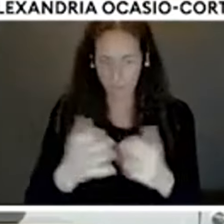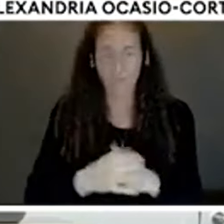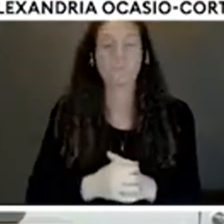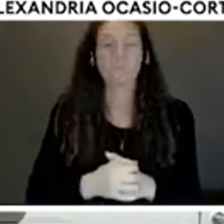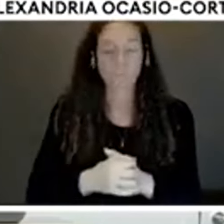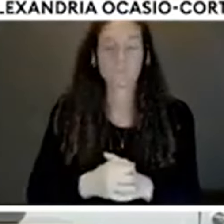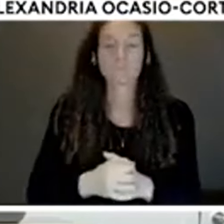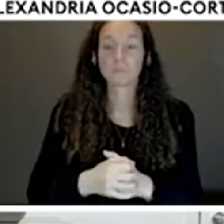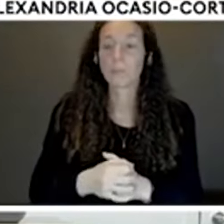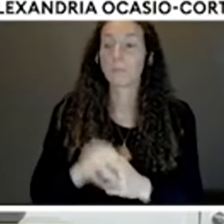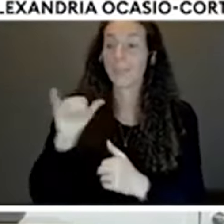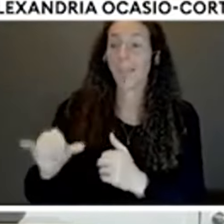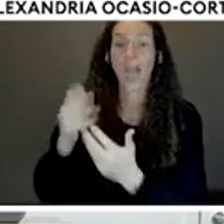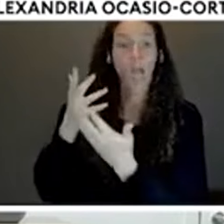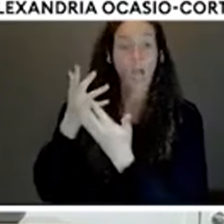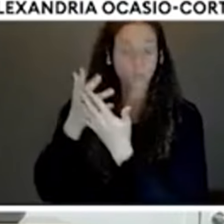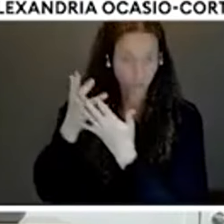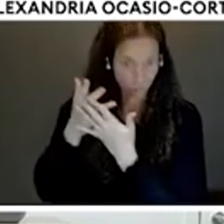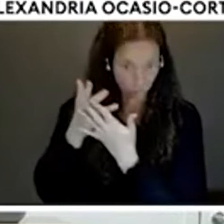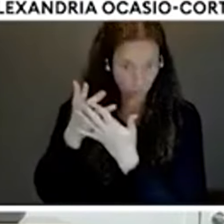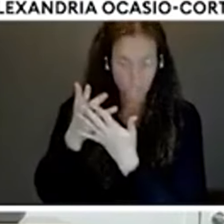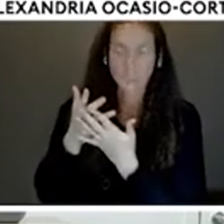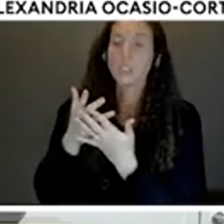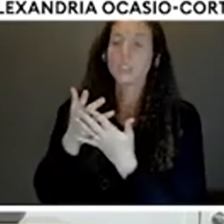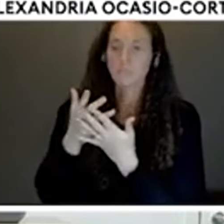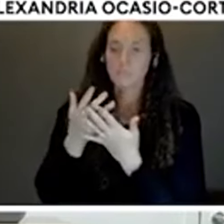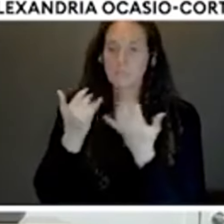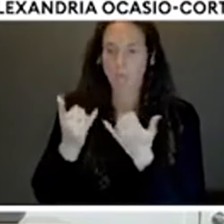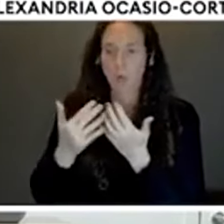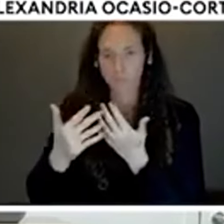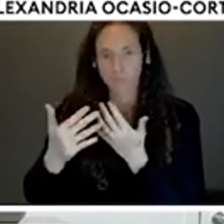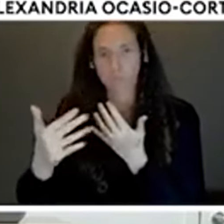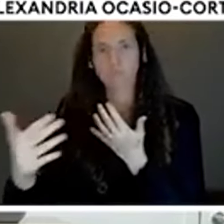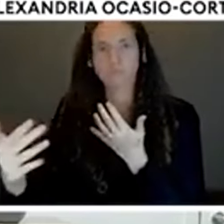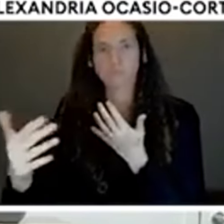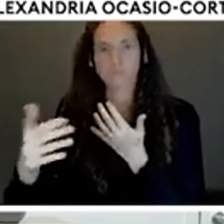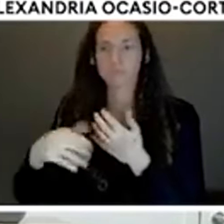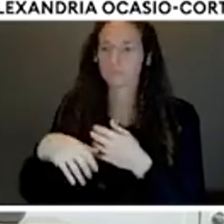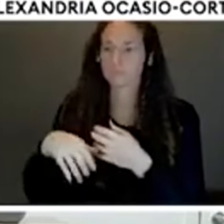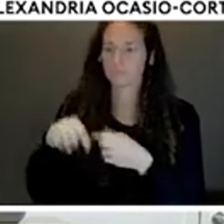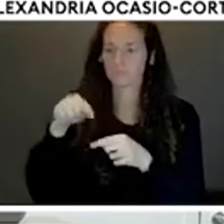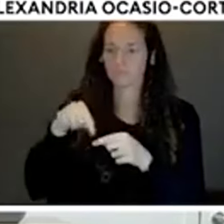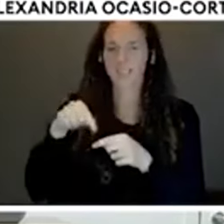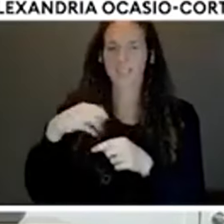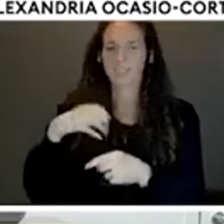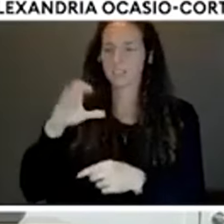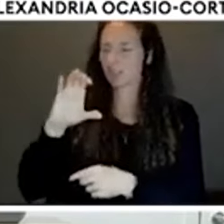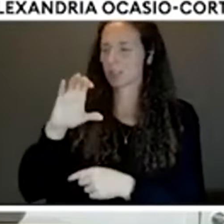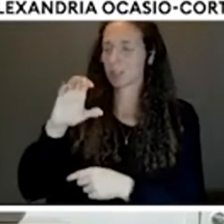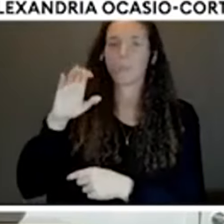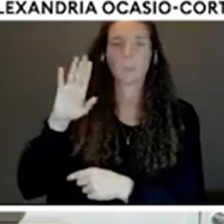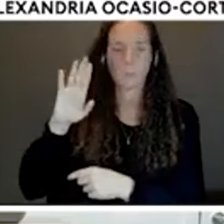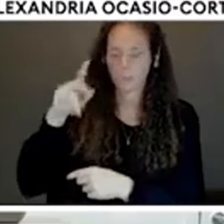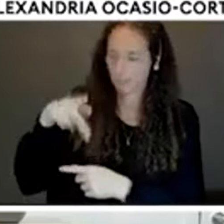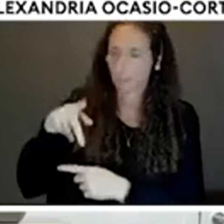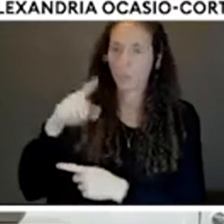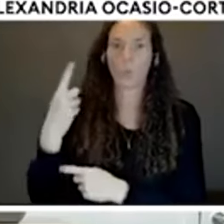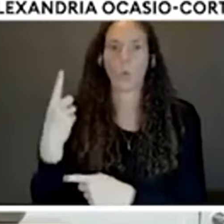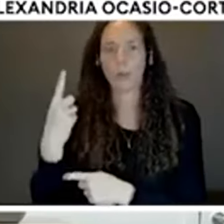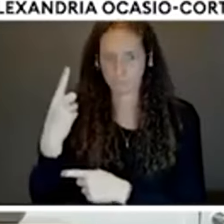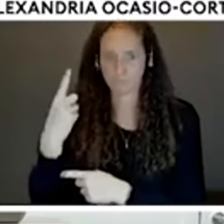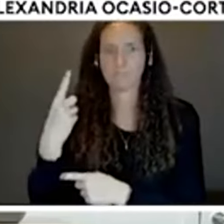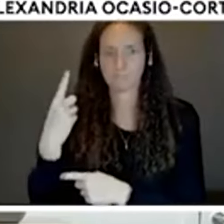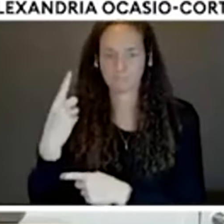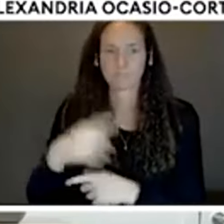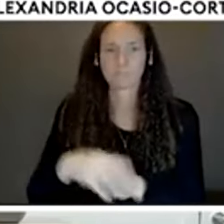place. It kicked in through this thing known as the CBP-1 app. Now, I have certain concerns because there's facial